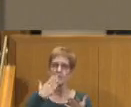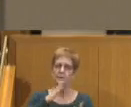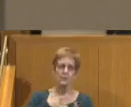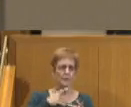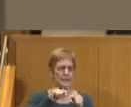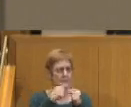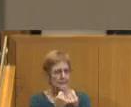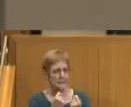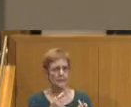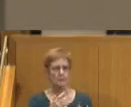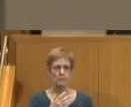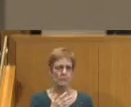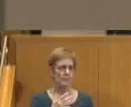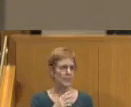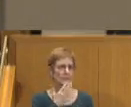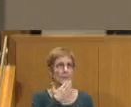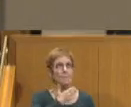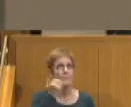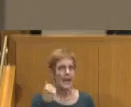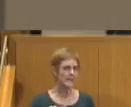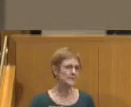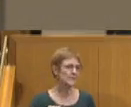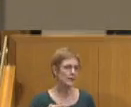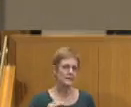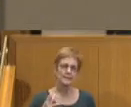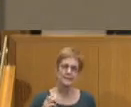Councilmember Eiselt. Thank you, Madam Mayor.